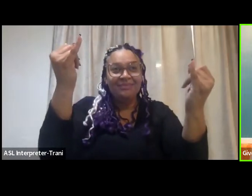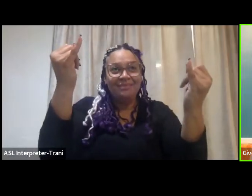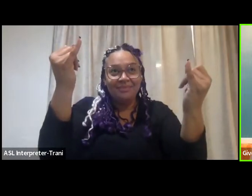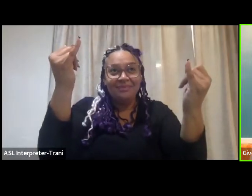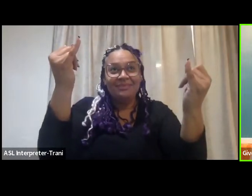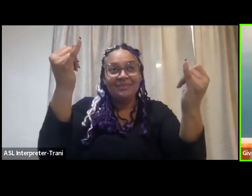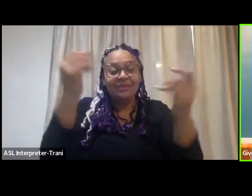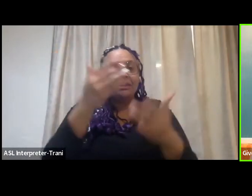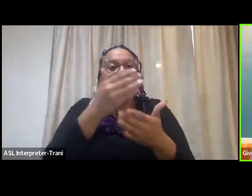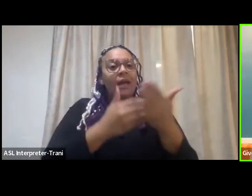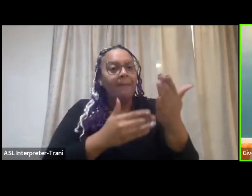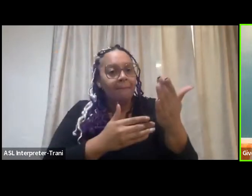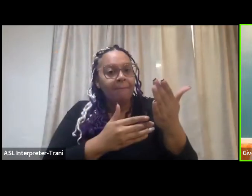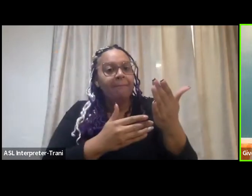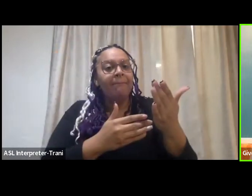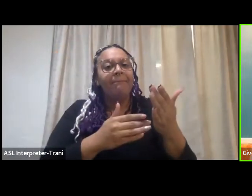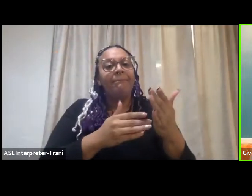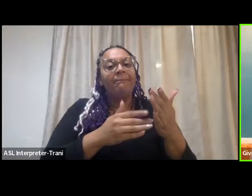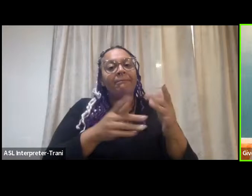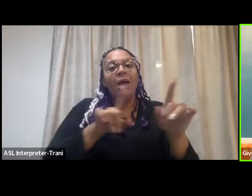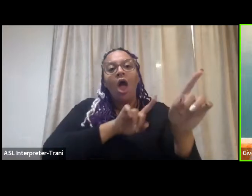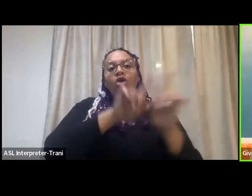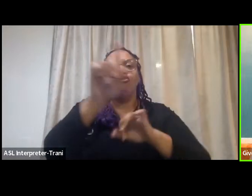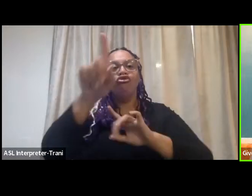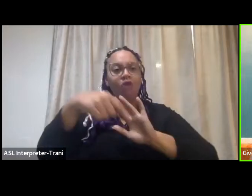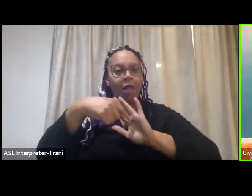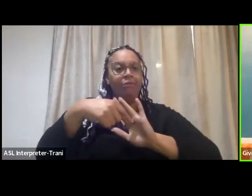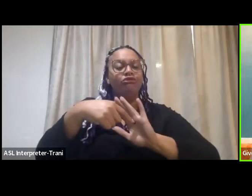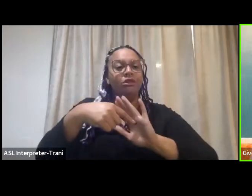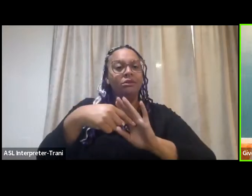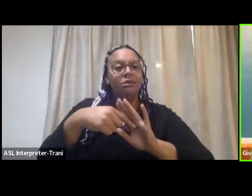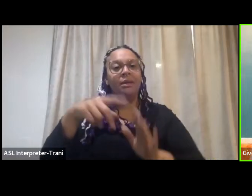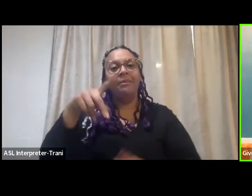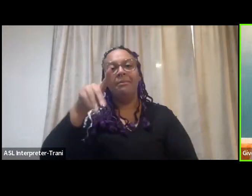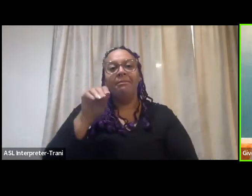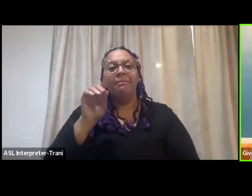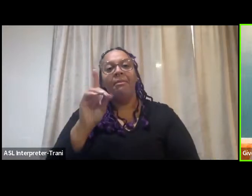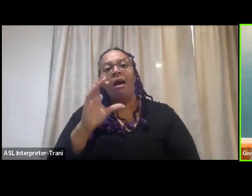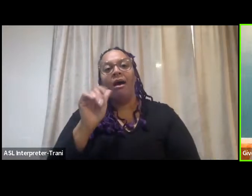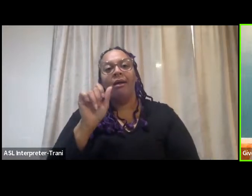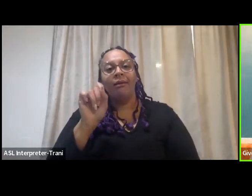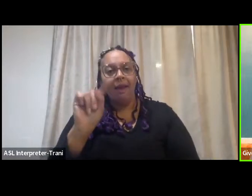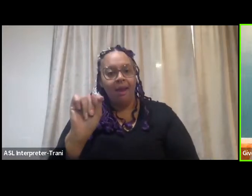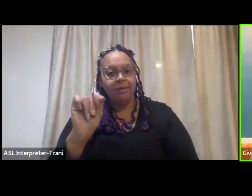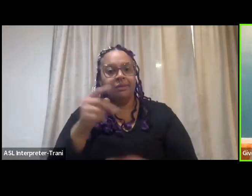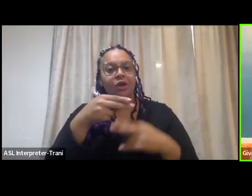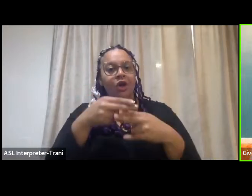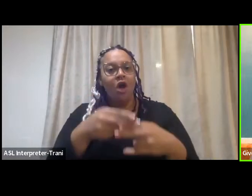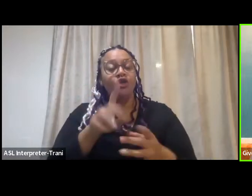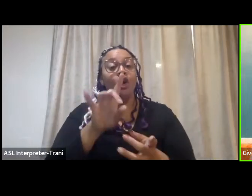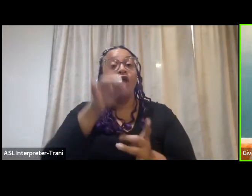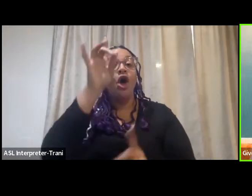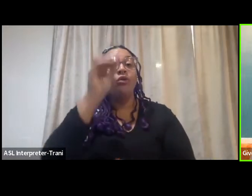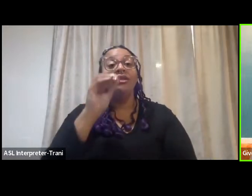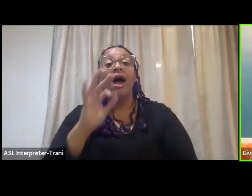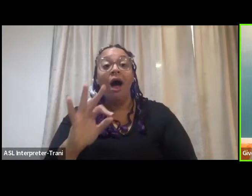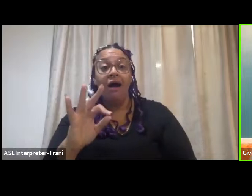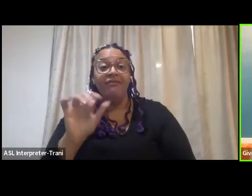there's an astrology podcast that I do like quite a bit called Ghost of a Podcast.